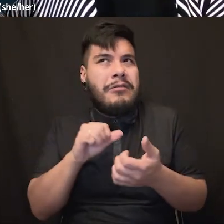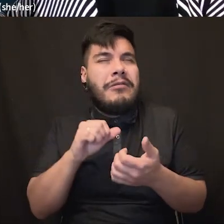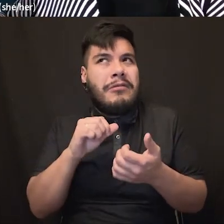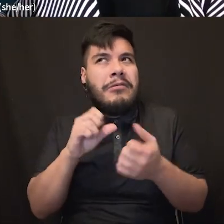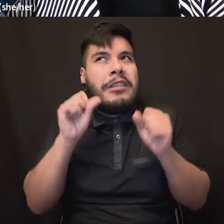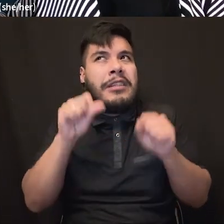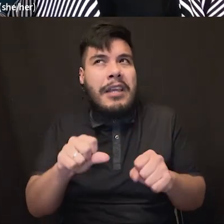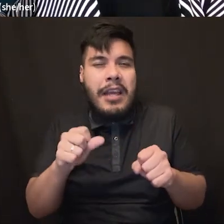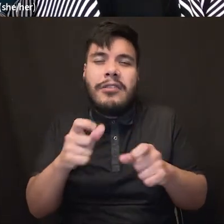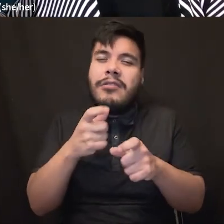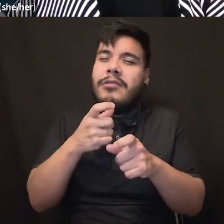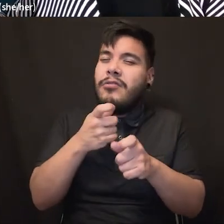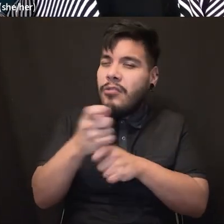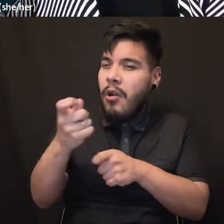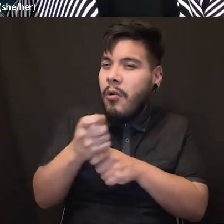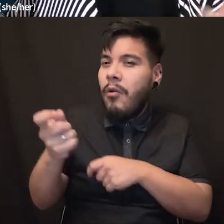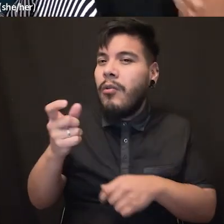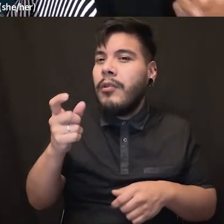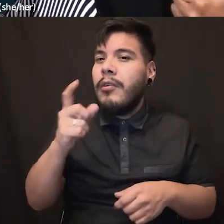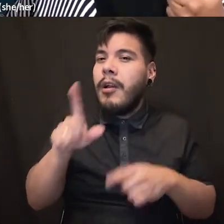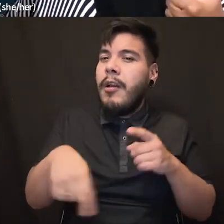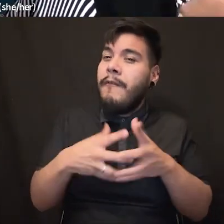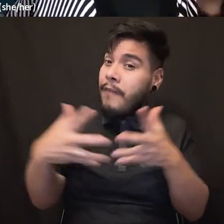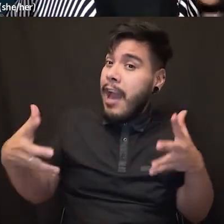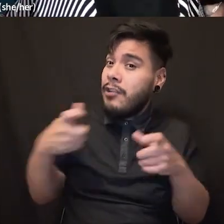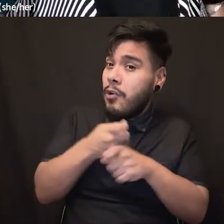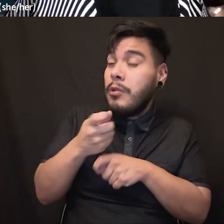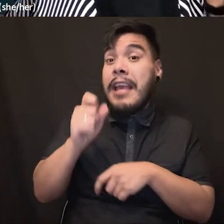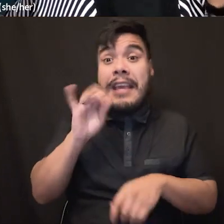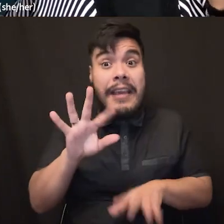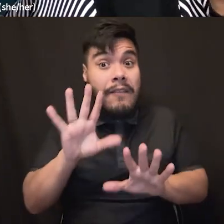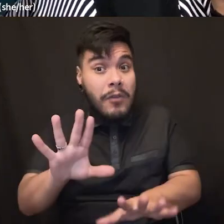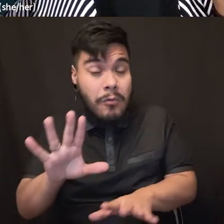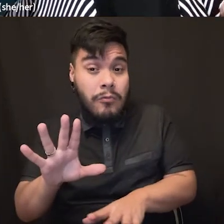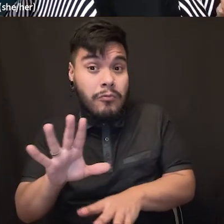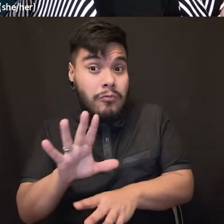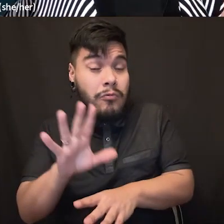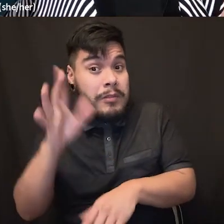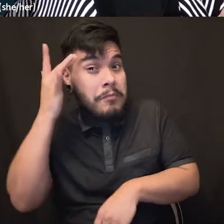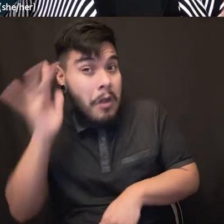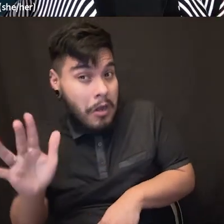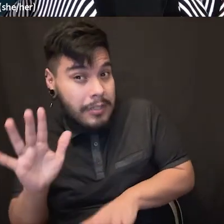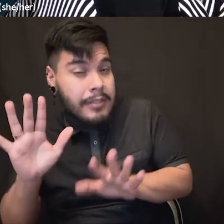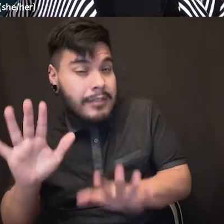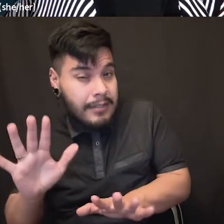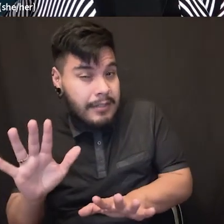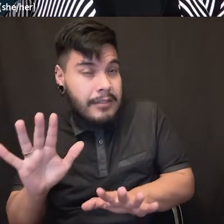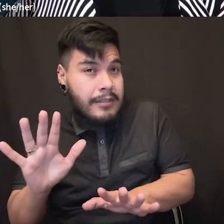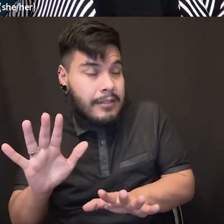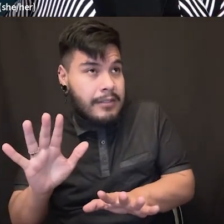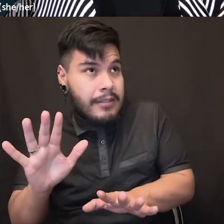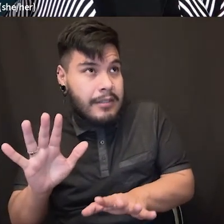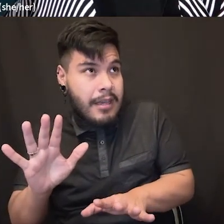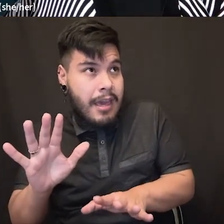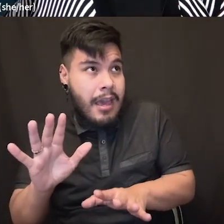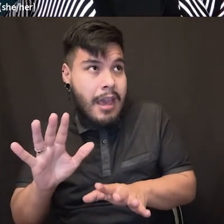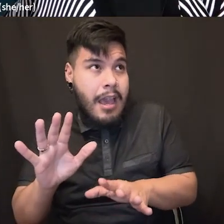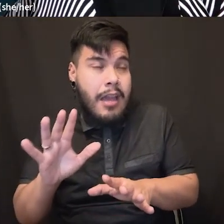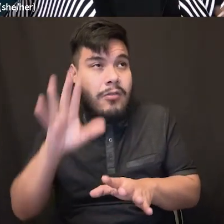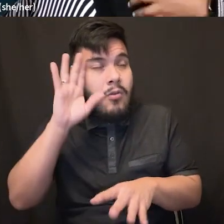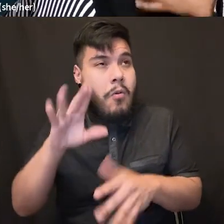jokes if you're smart and also finding a way to do it